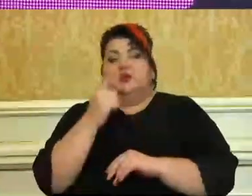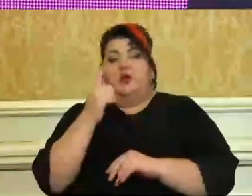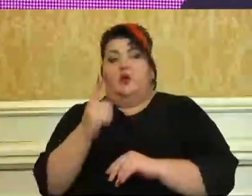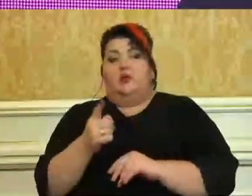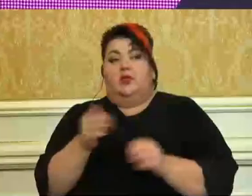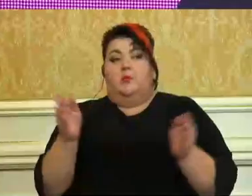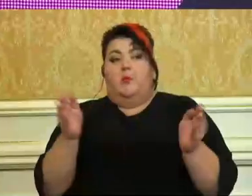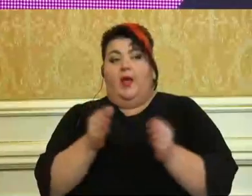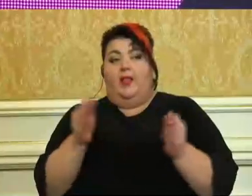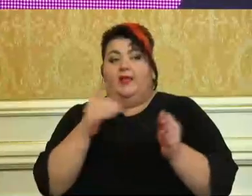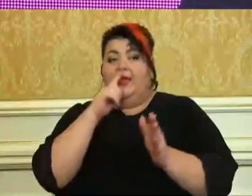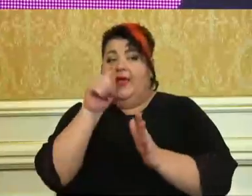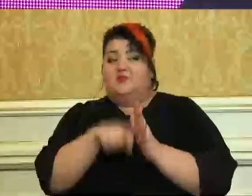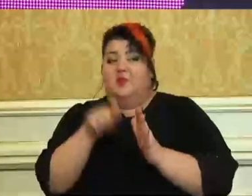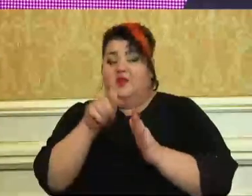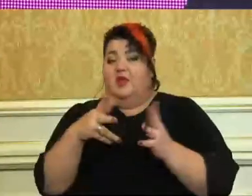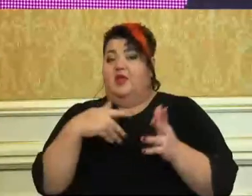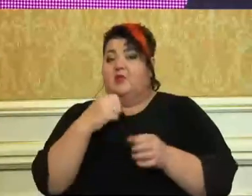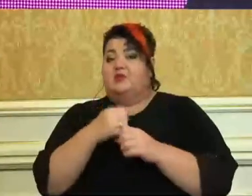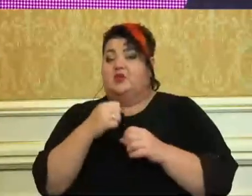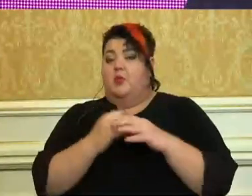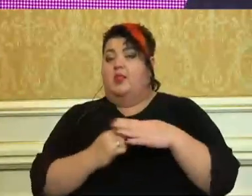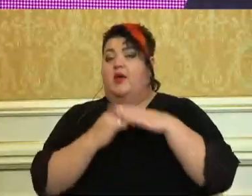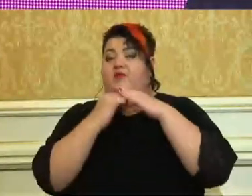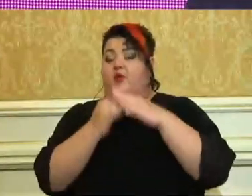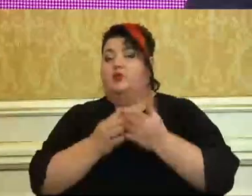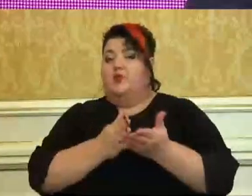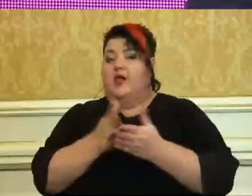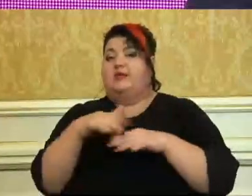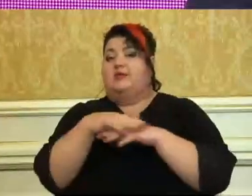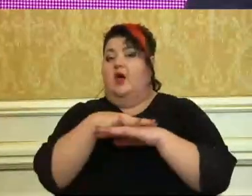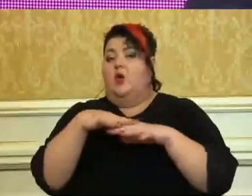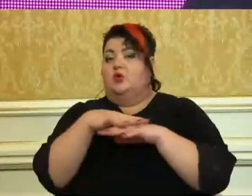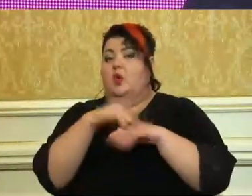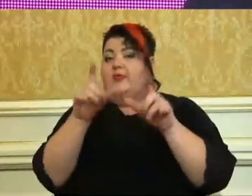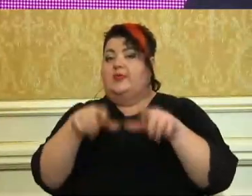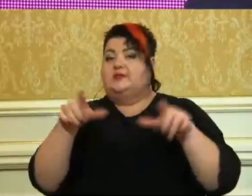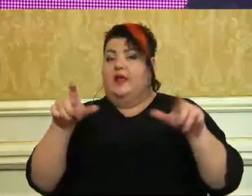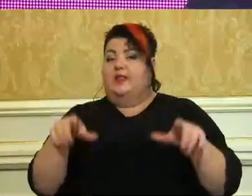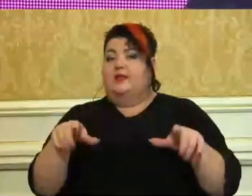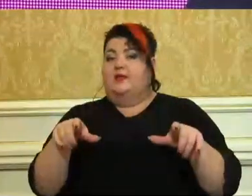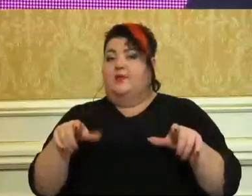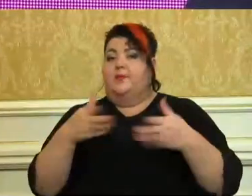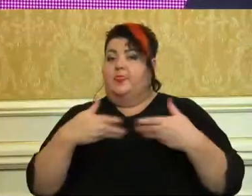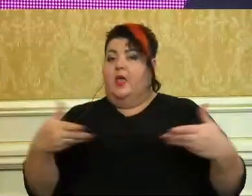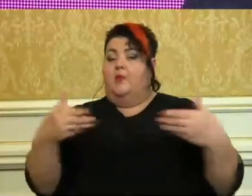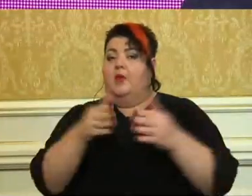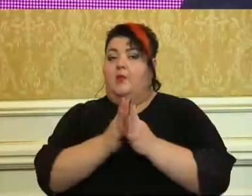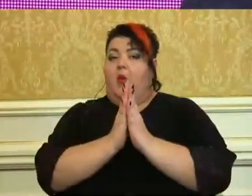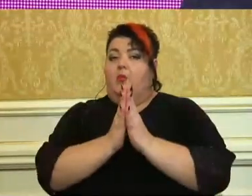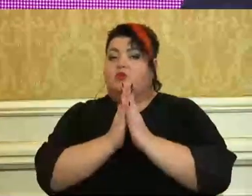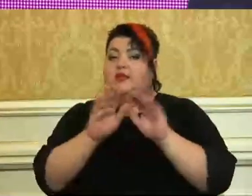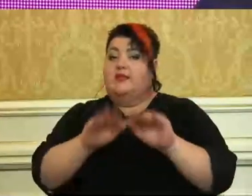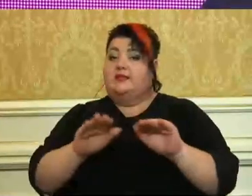like to give you a very very special experience. We had the Galuzin's Fund with the population.